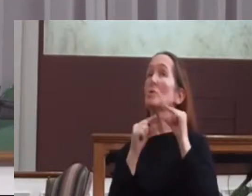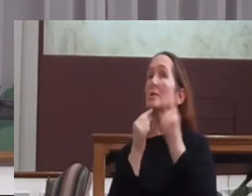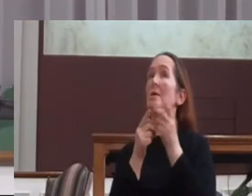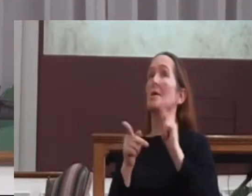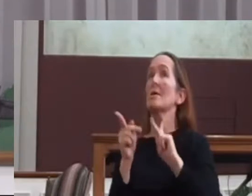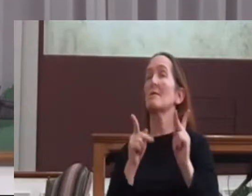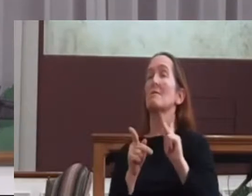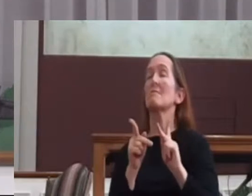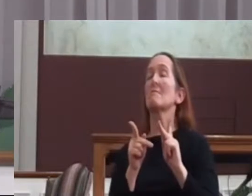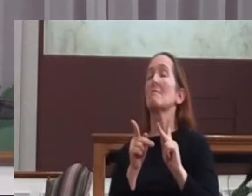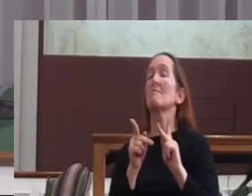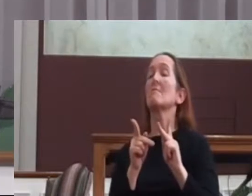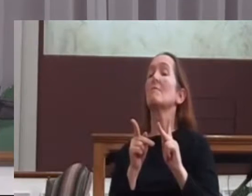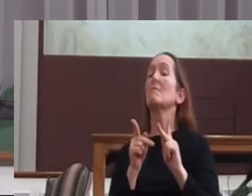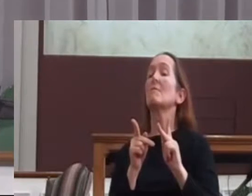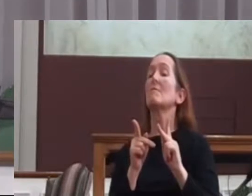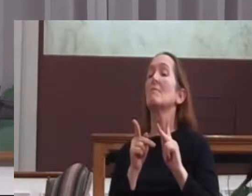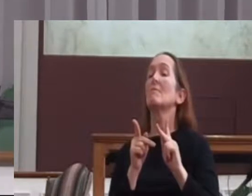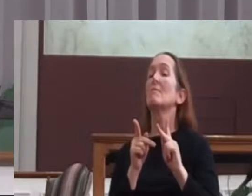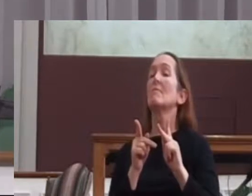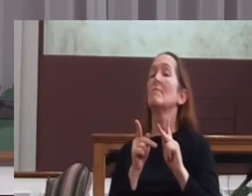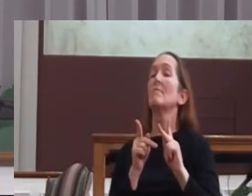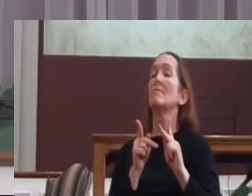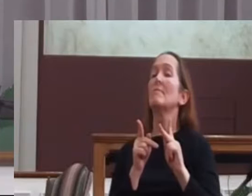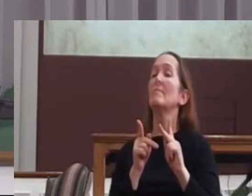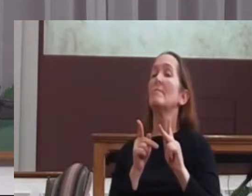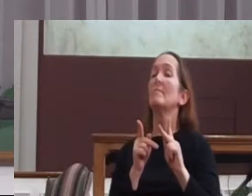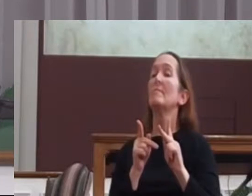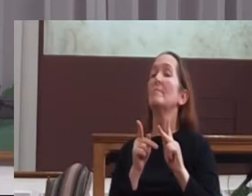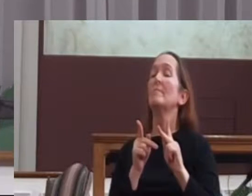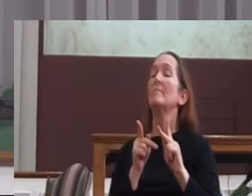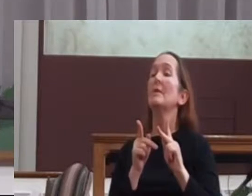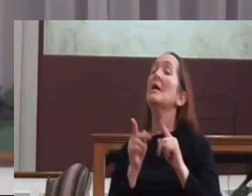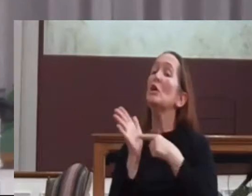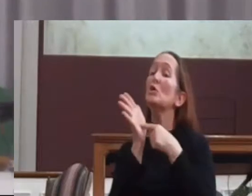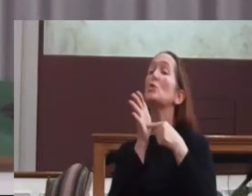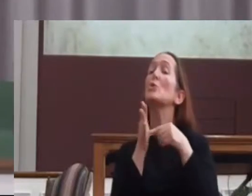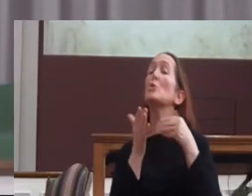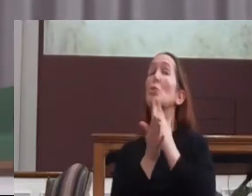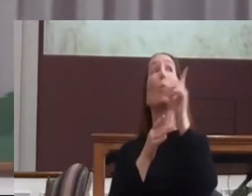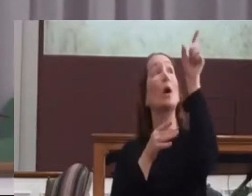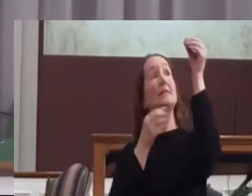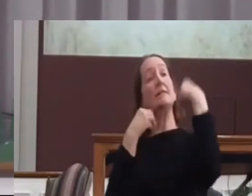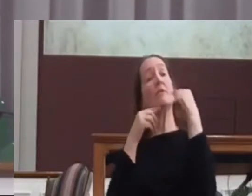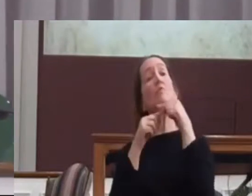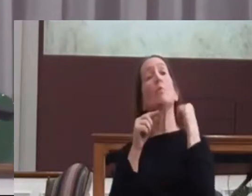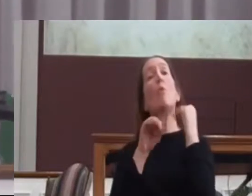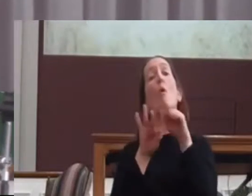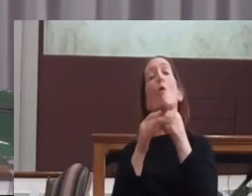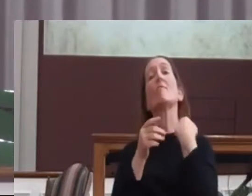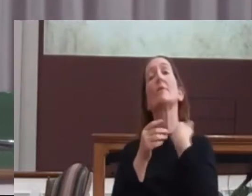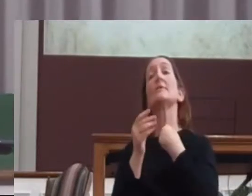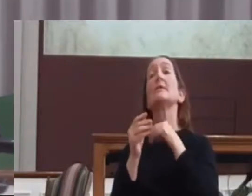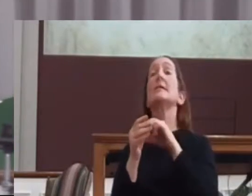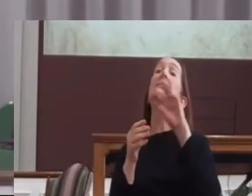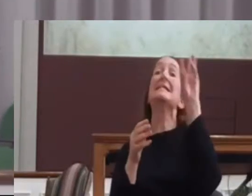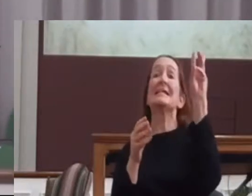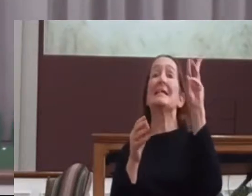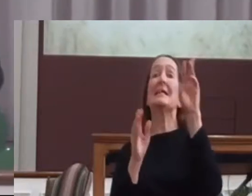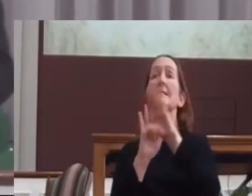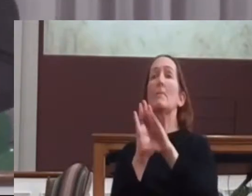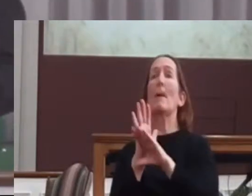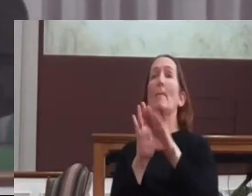is important. And it reveals the rights that God believes that He has given to each and every one of us.